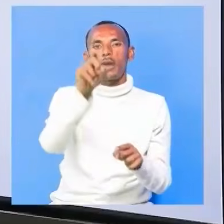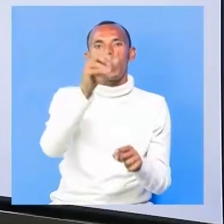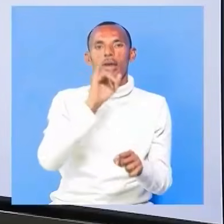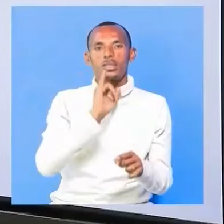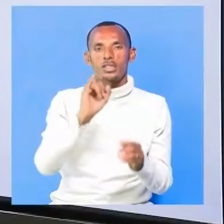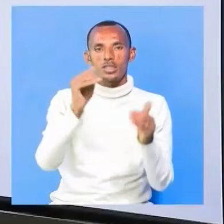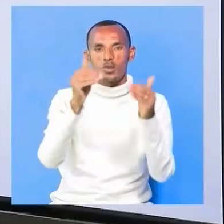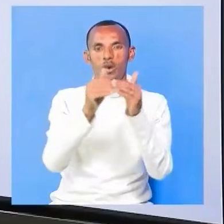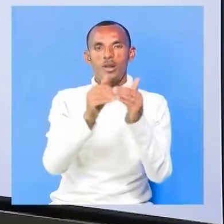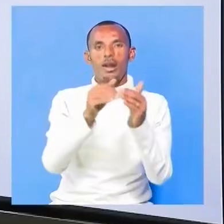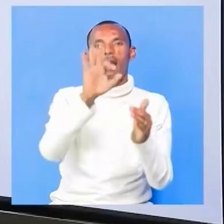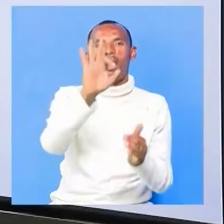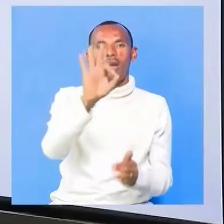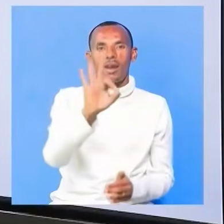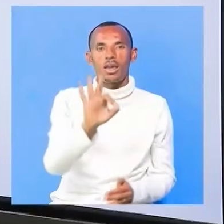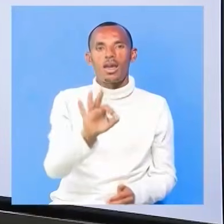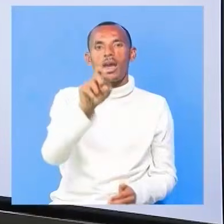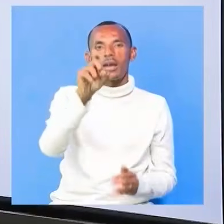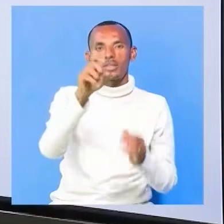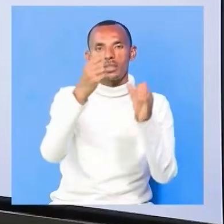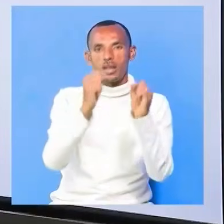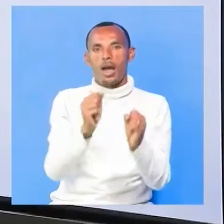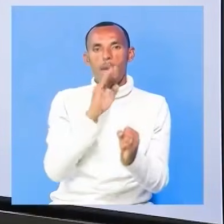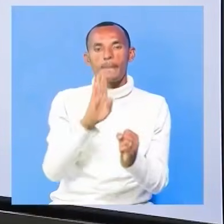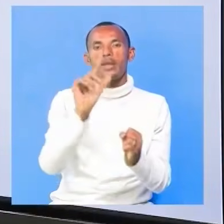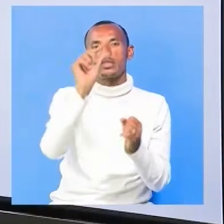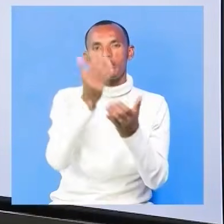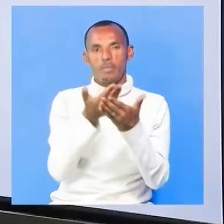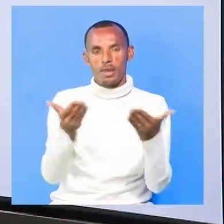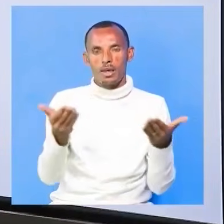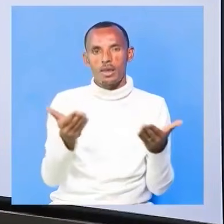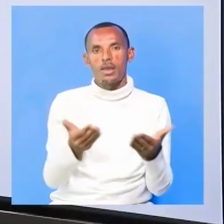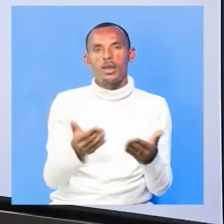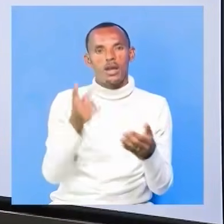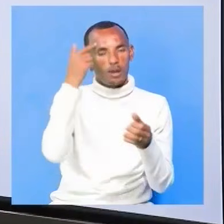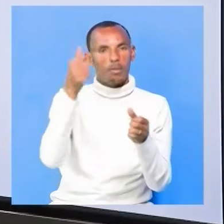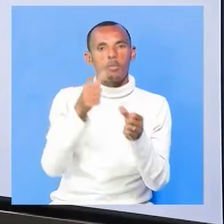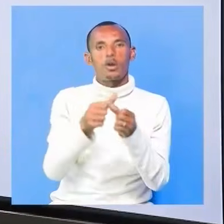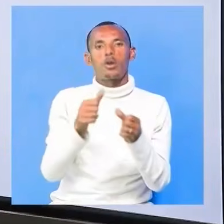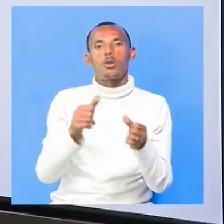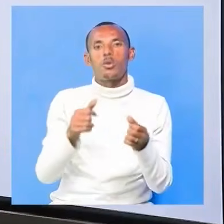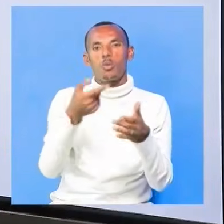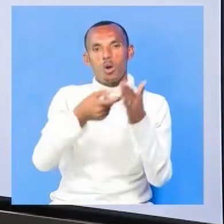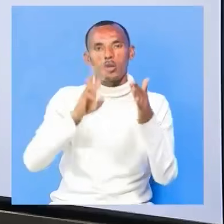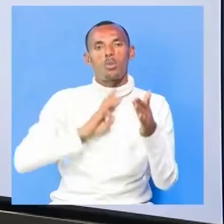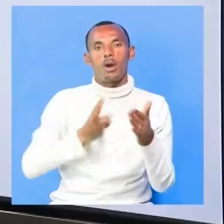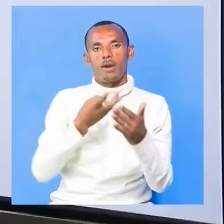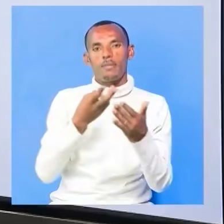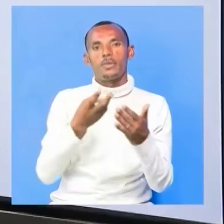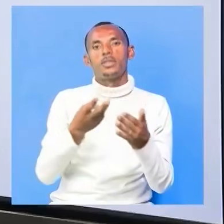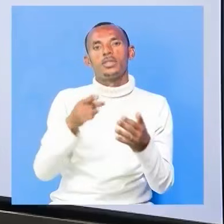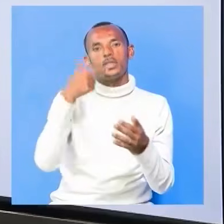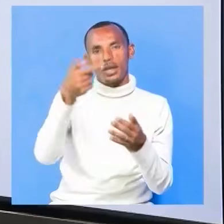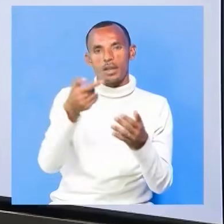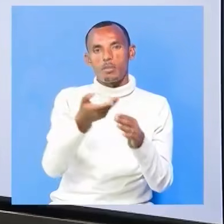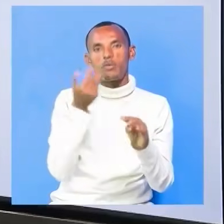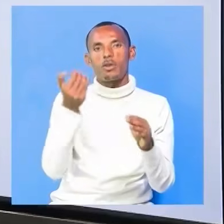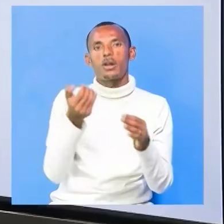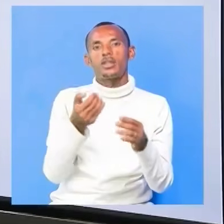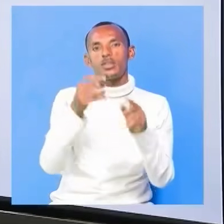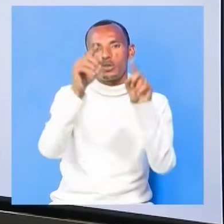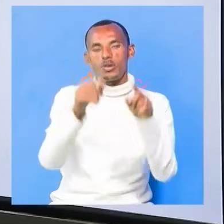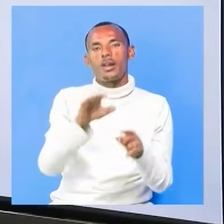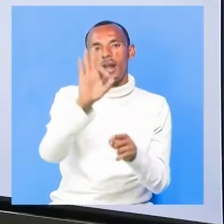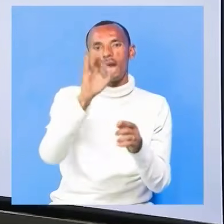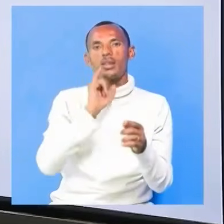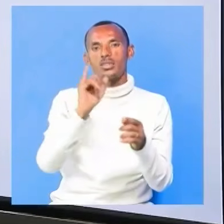value of x is equals to 9 whenever x becomes something. Okay, remember what we have said before. Absolute value of